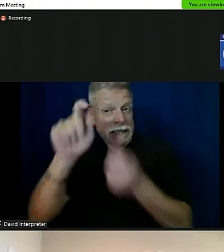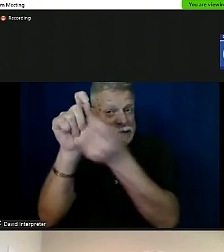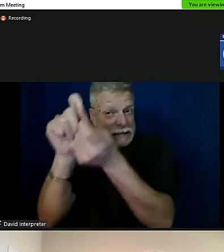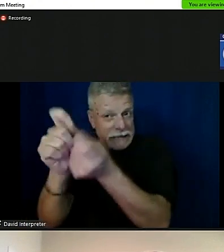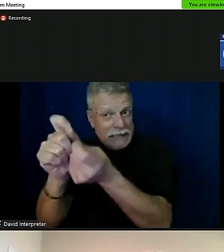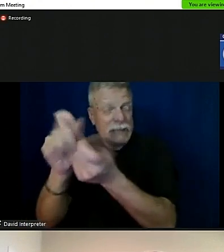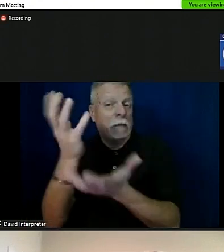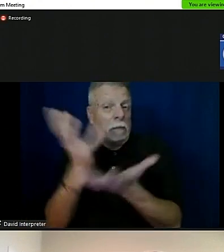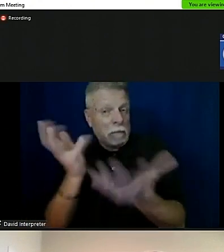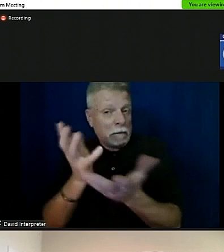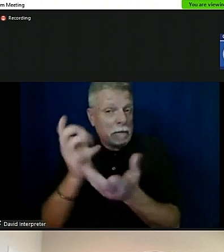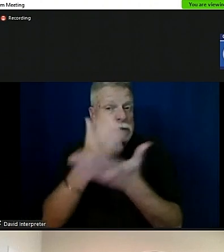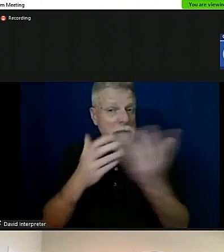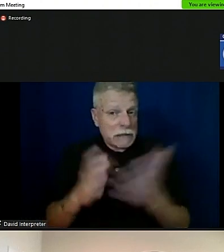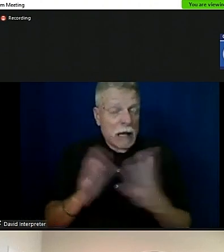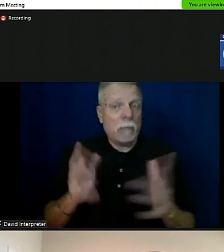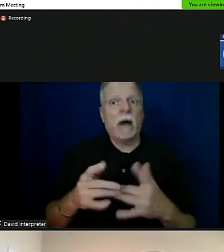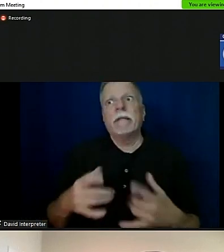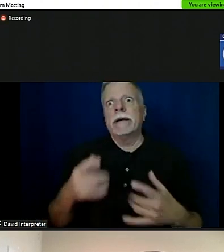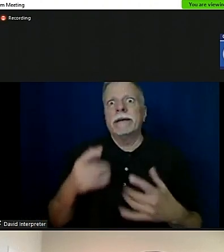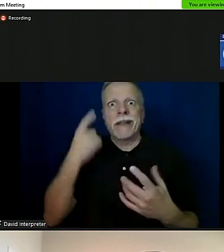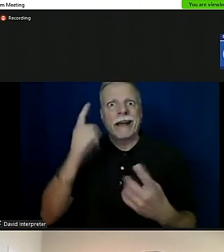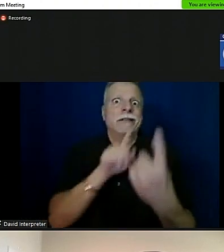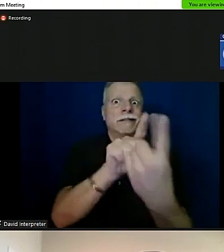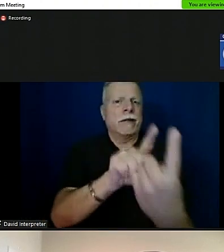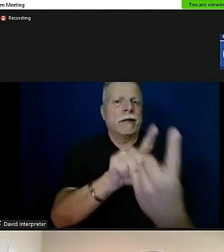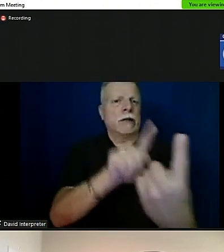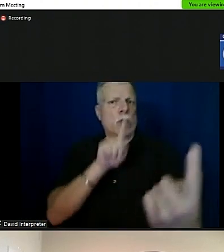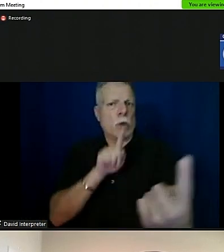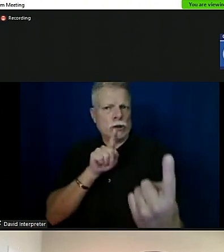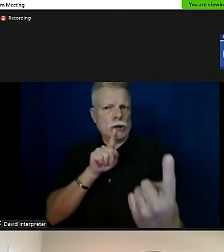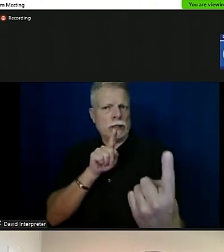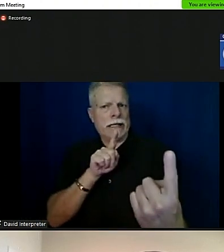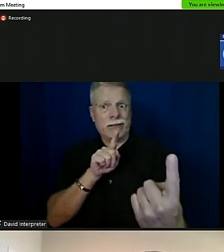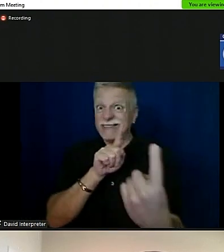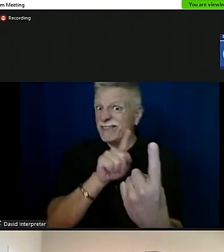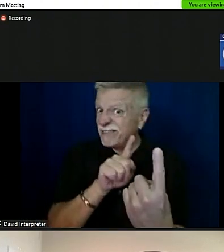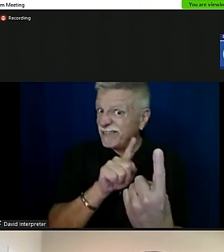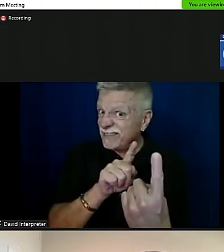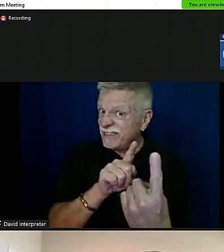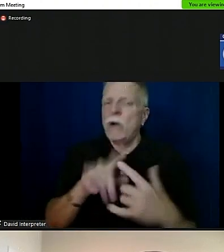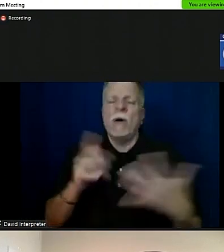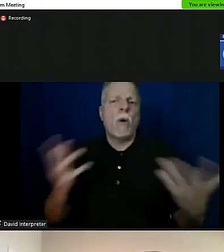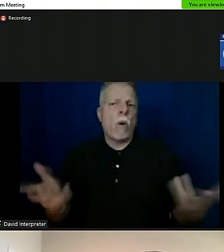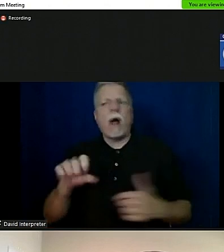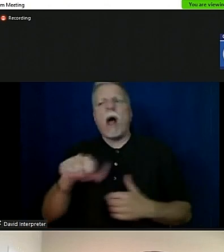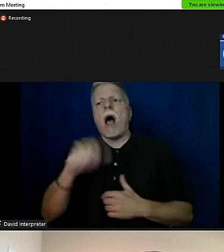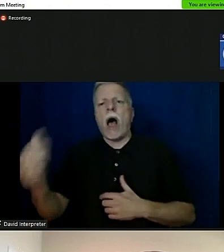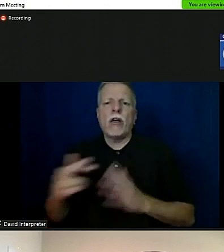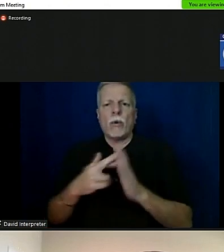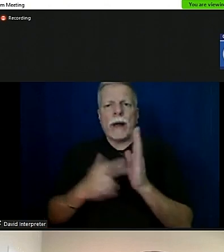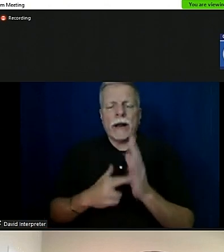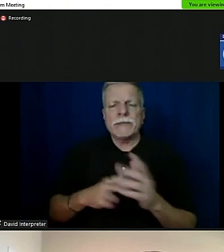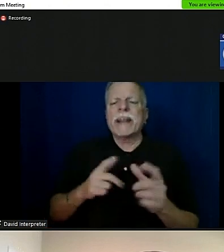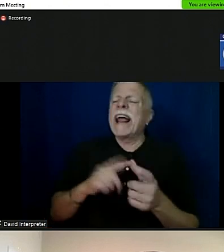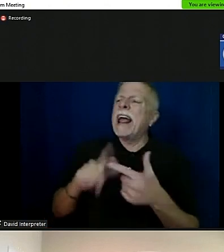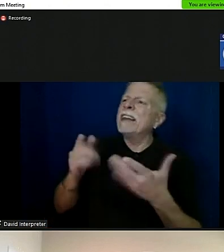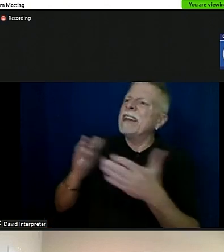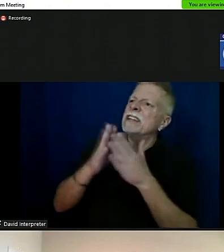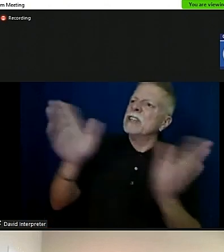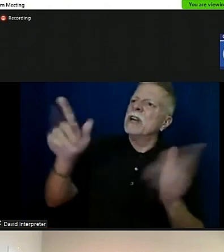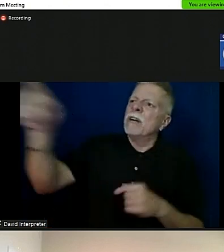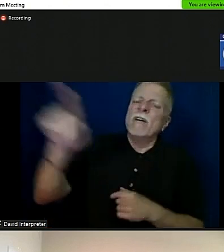things, such as social distancing or lockdown regulations? And then for Mr. Bookman and General Sherman, are